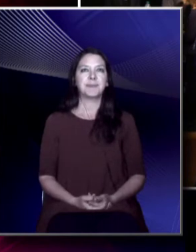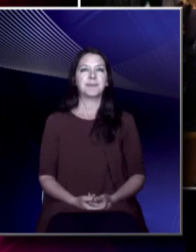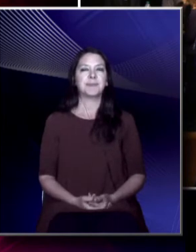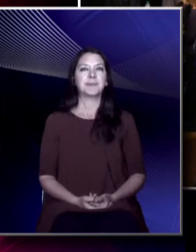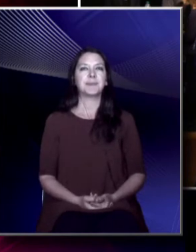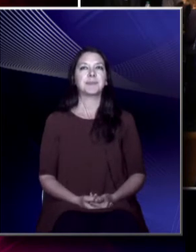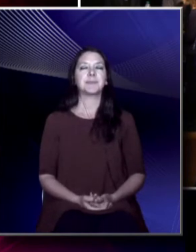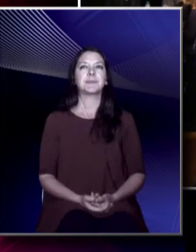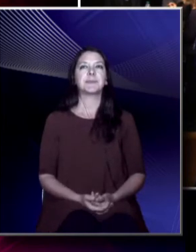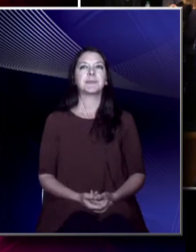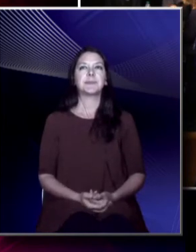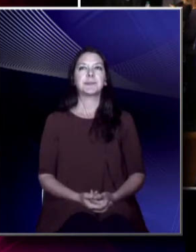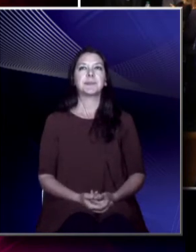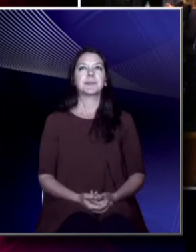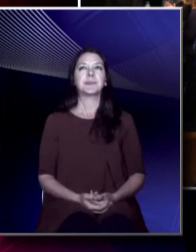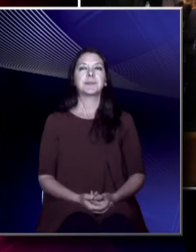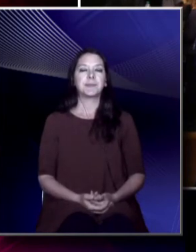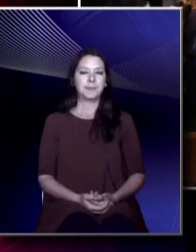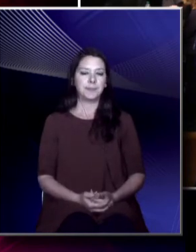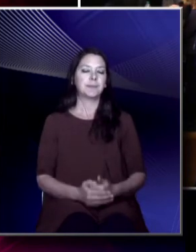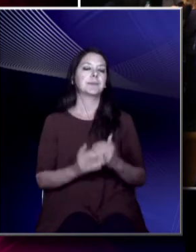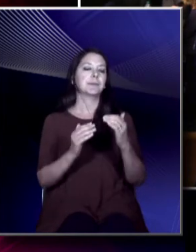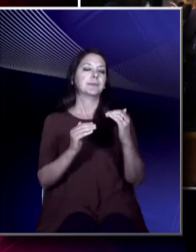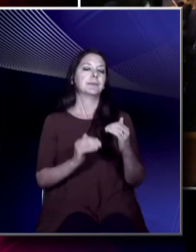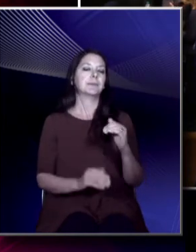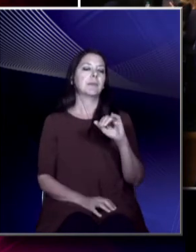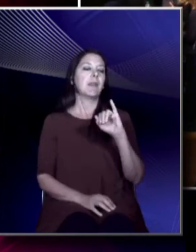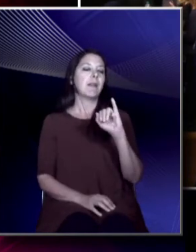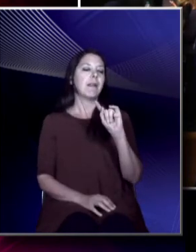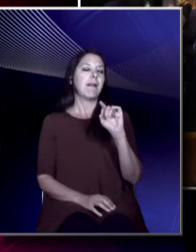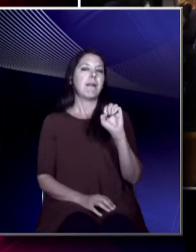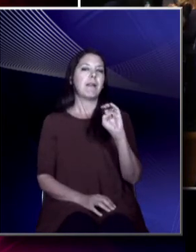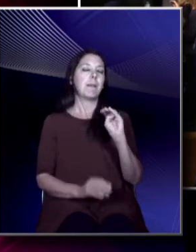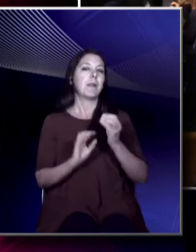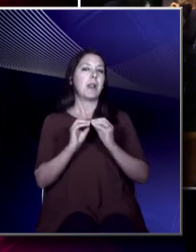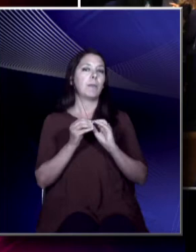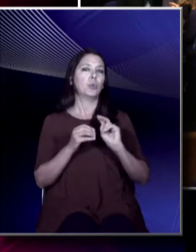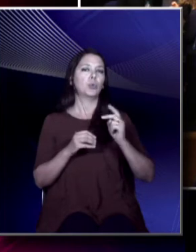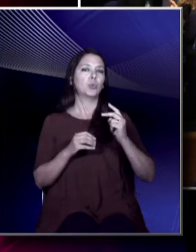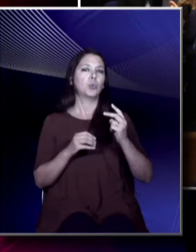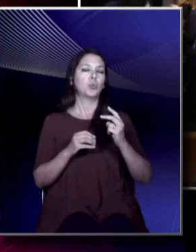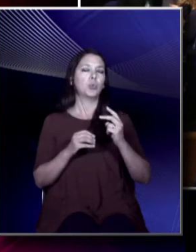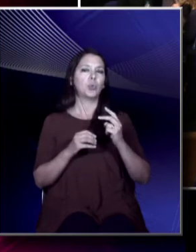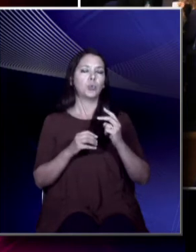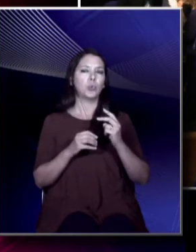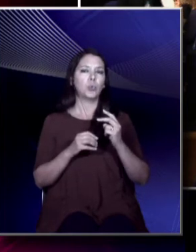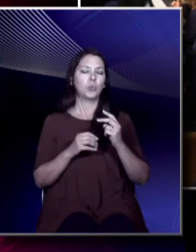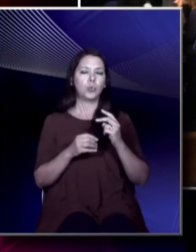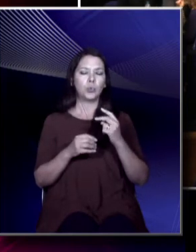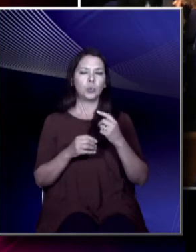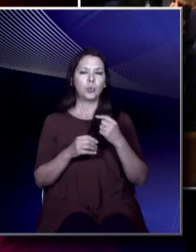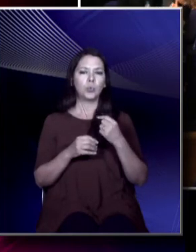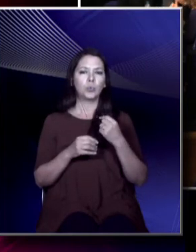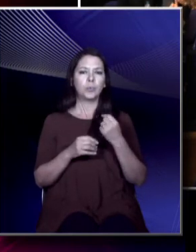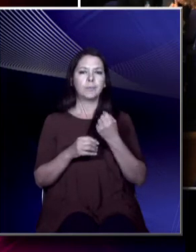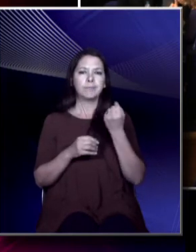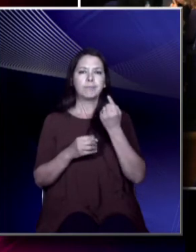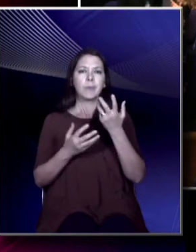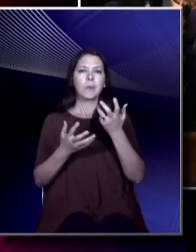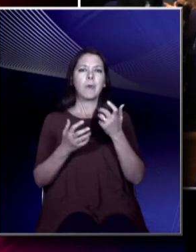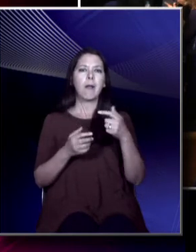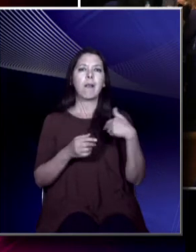Okay. For item 2 on consent, I'm looking to entertain us to go into